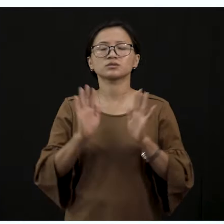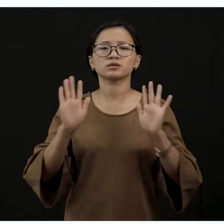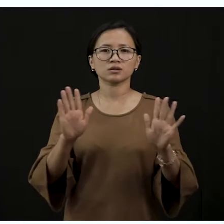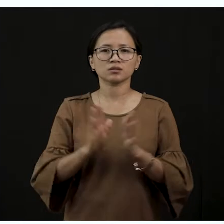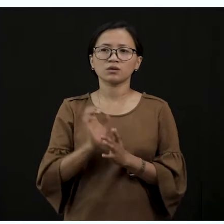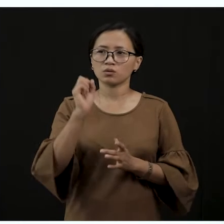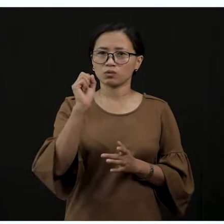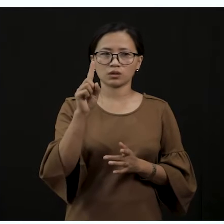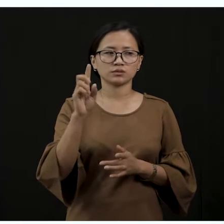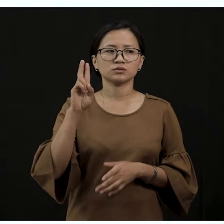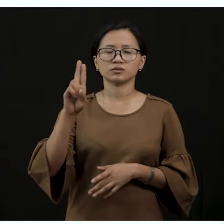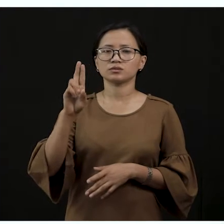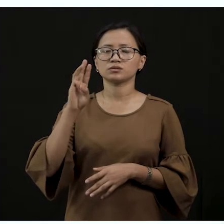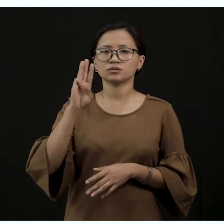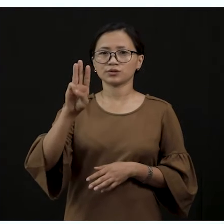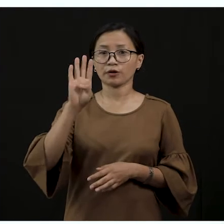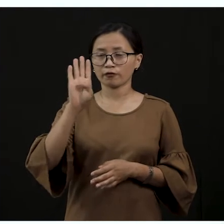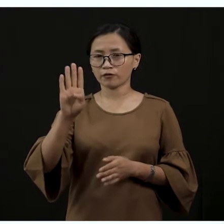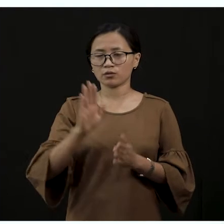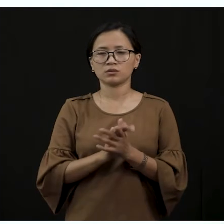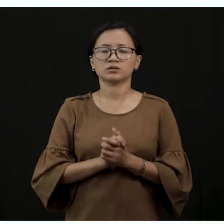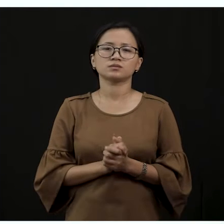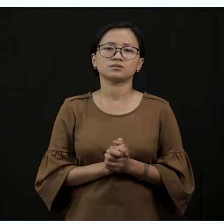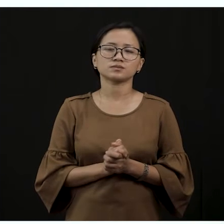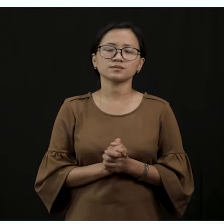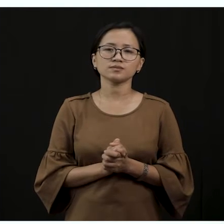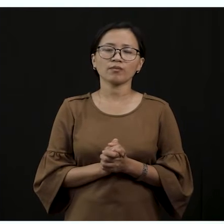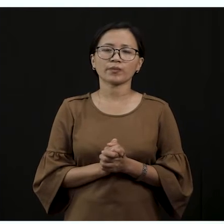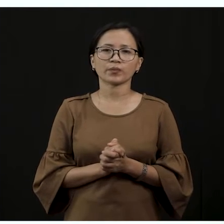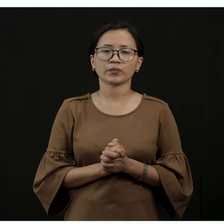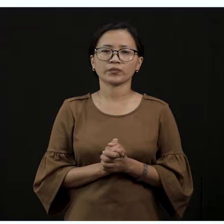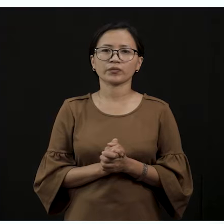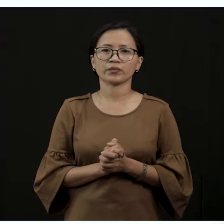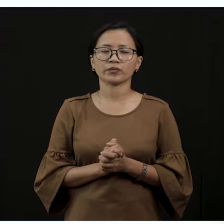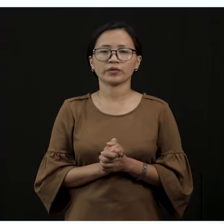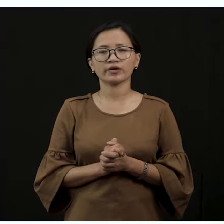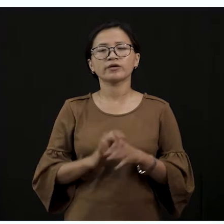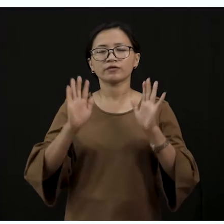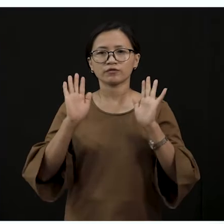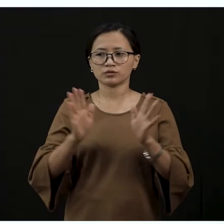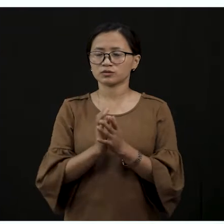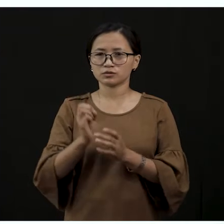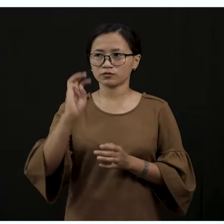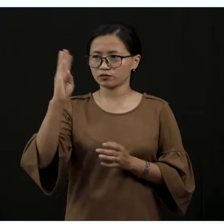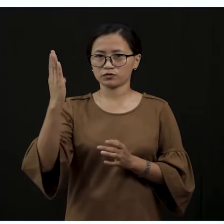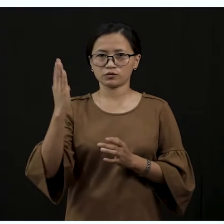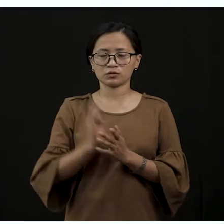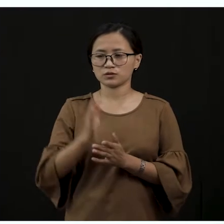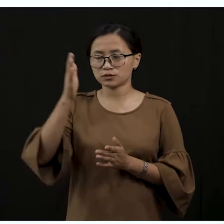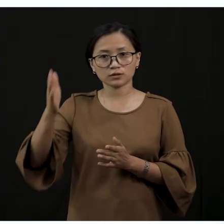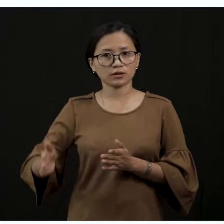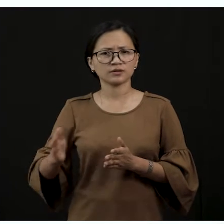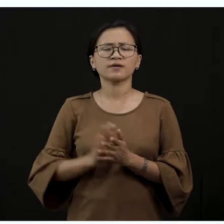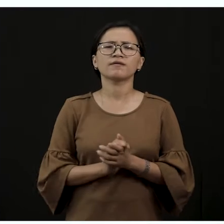1, 2, 3, 4. So this square has 4 sides and